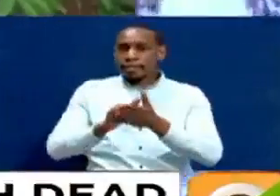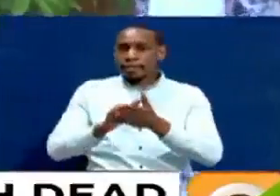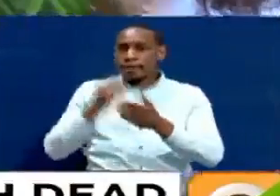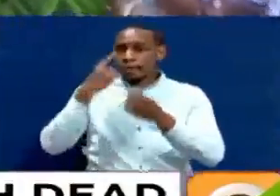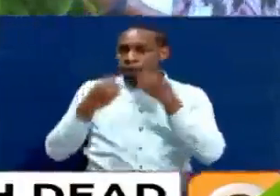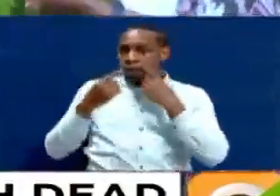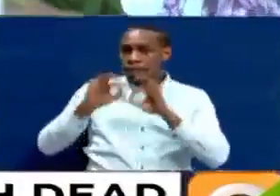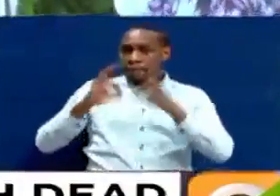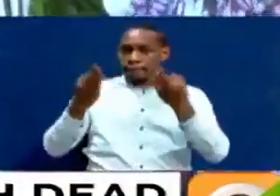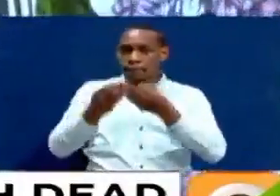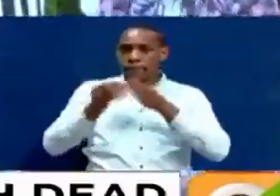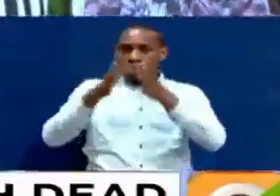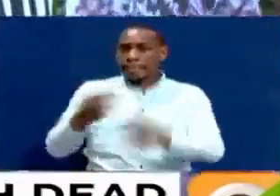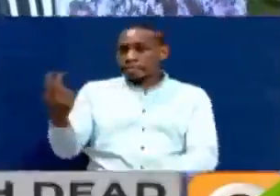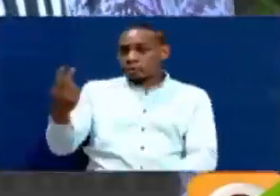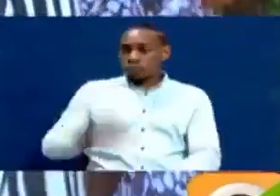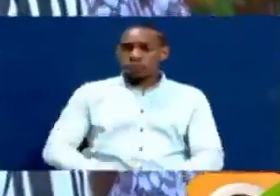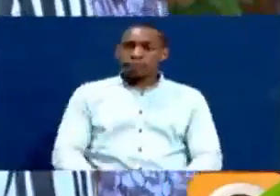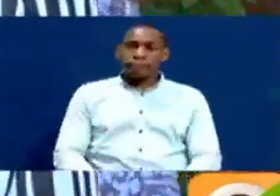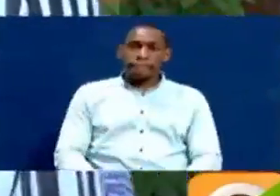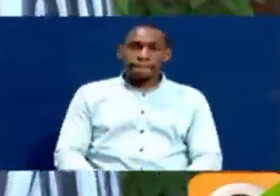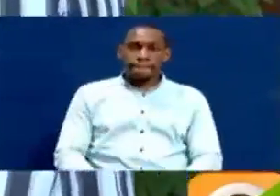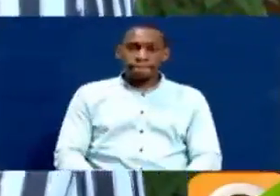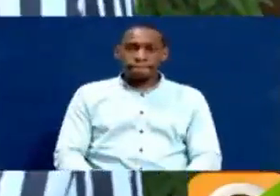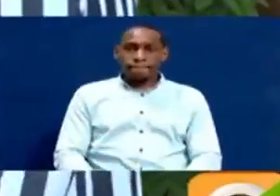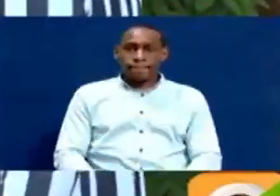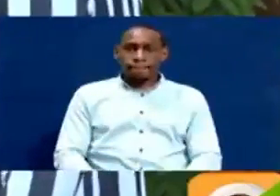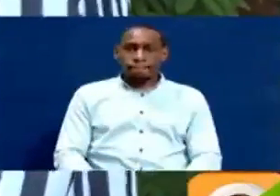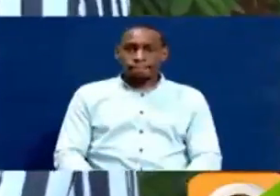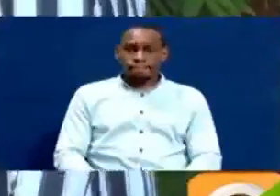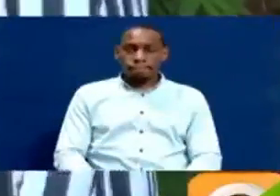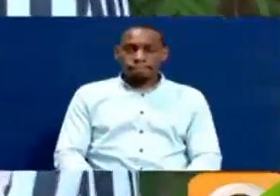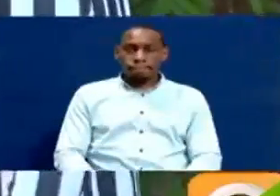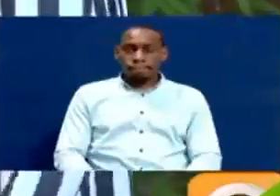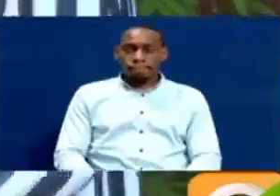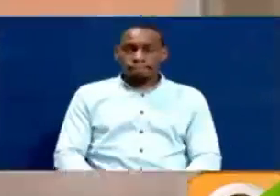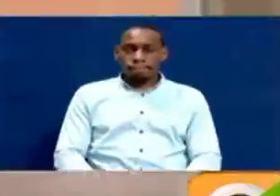the fallen leaders. Makori Ongechi, Citizen TV.